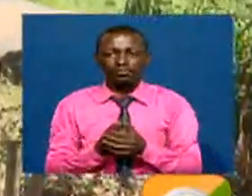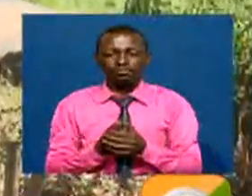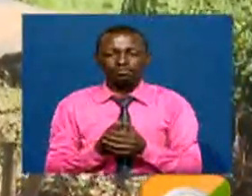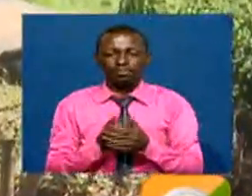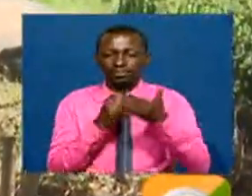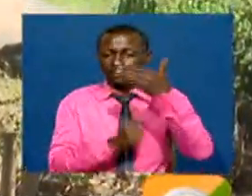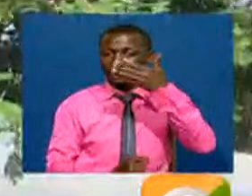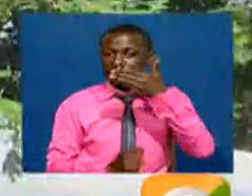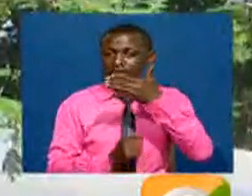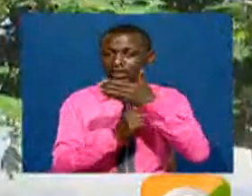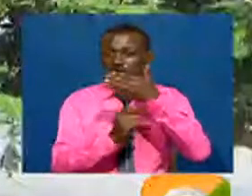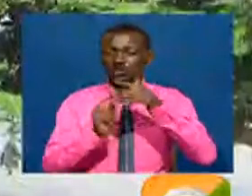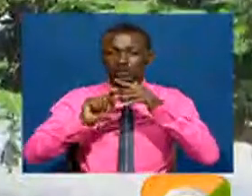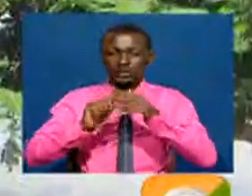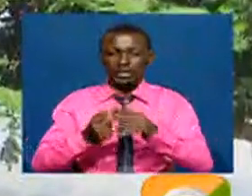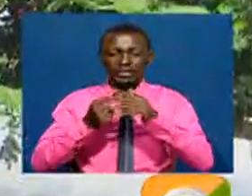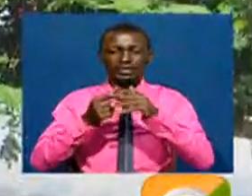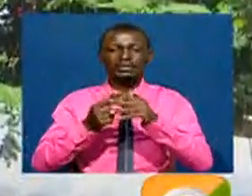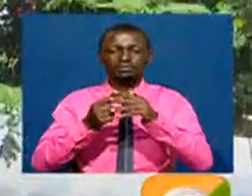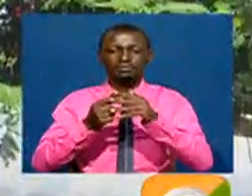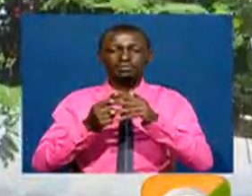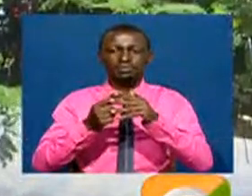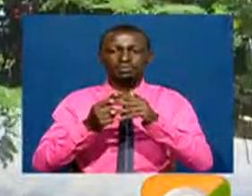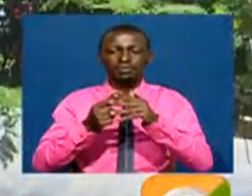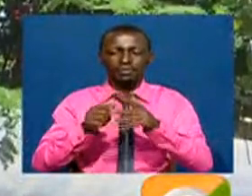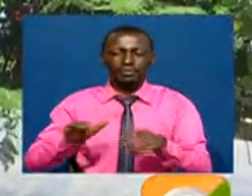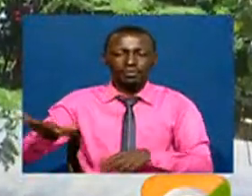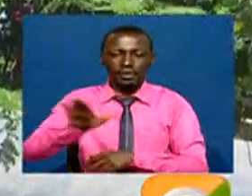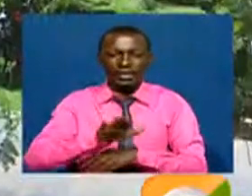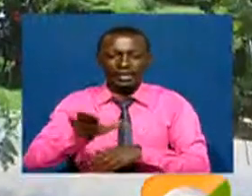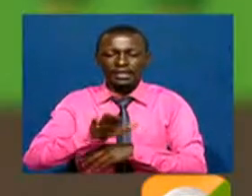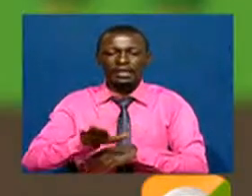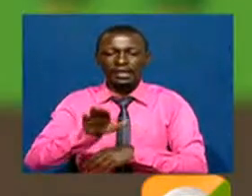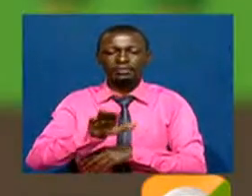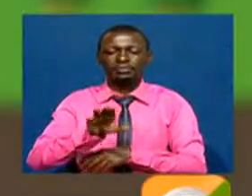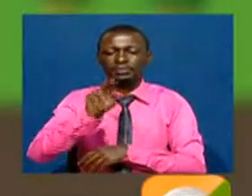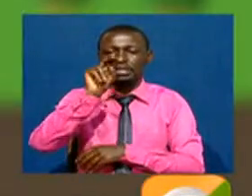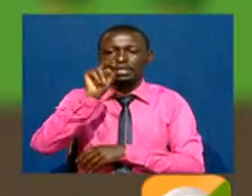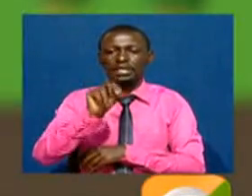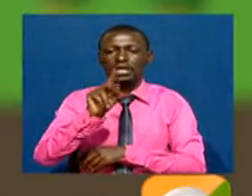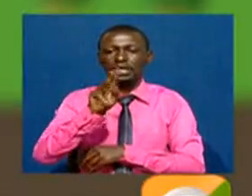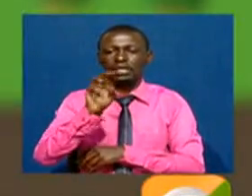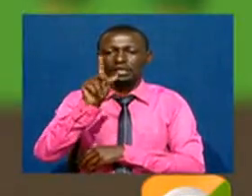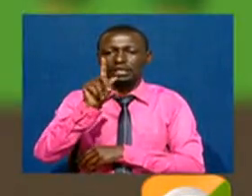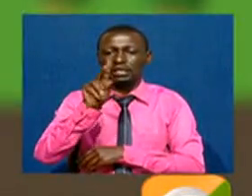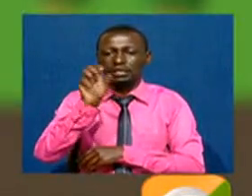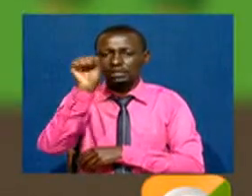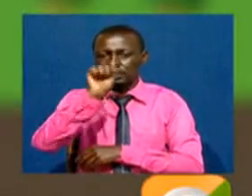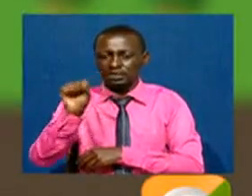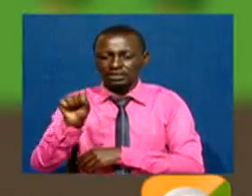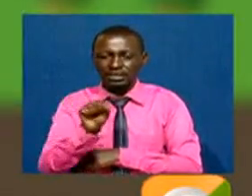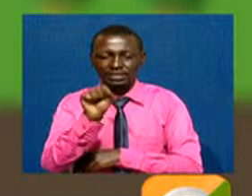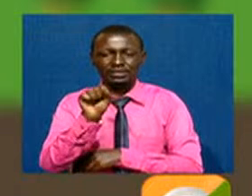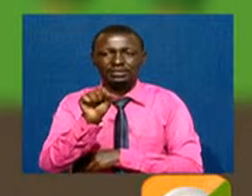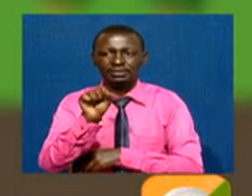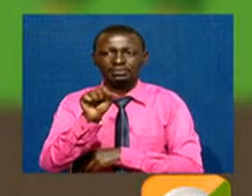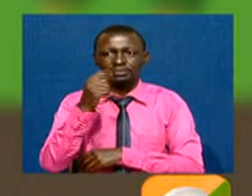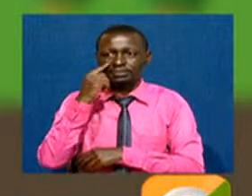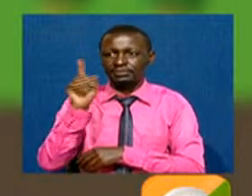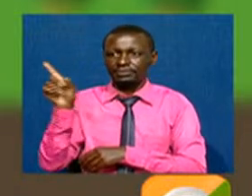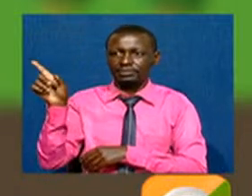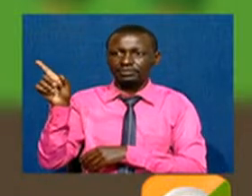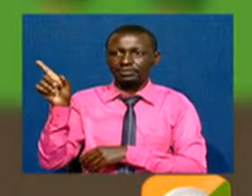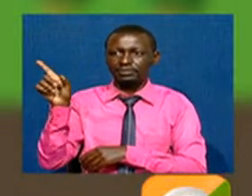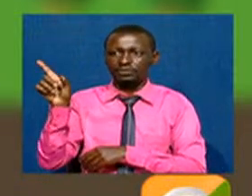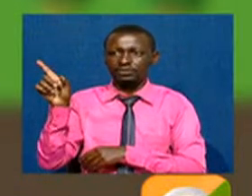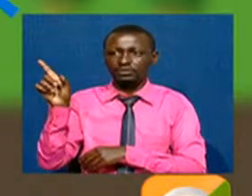technology was invented in the Netherlands, where a toughened plastic bag measuring 5 meters in length, 1 meter in height, and a